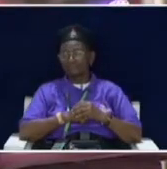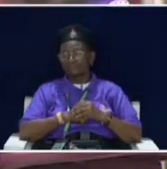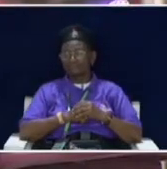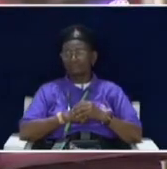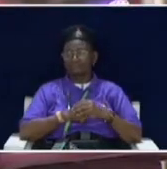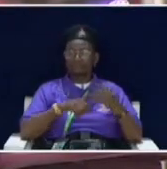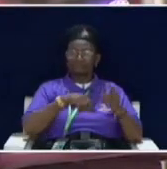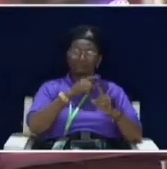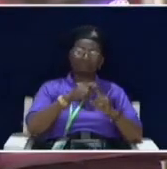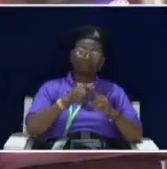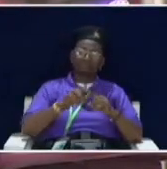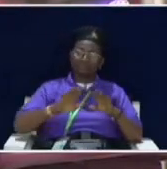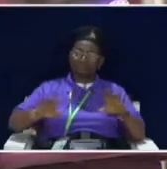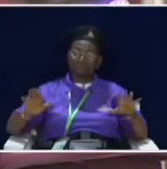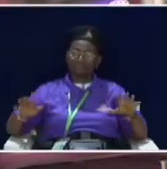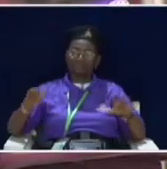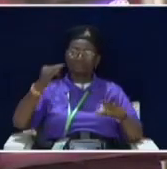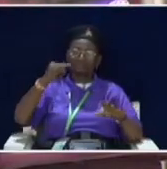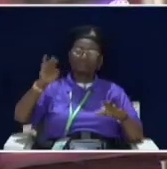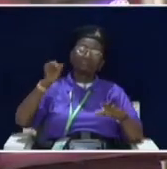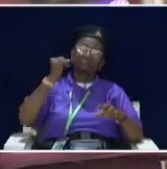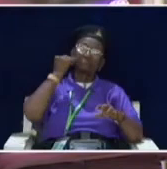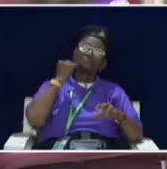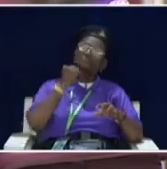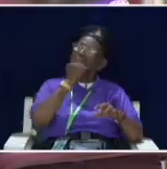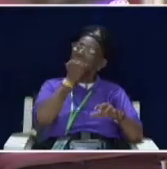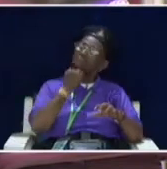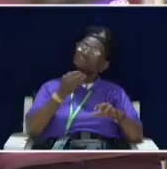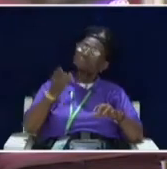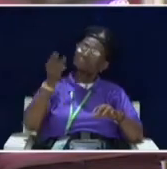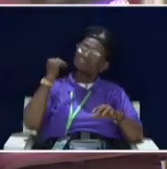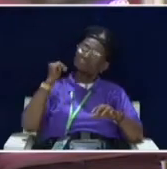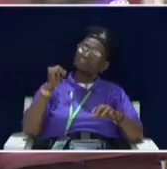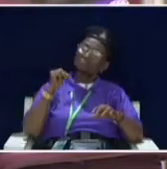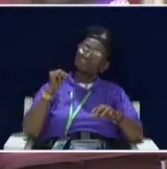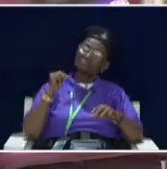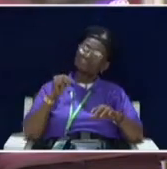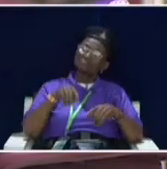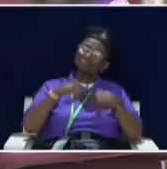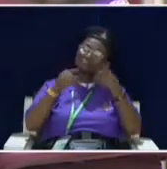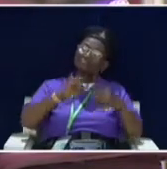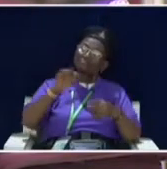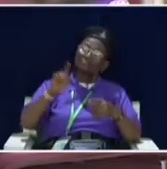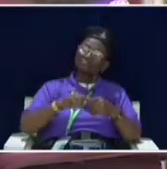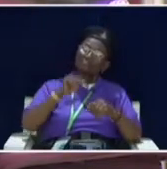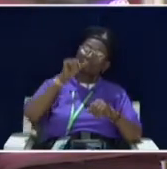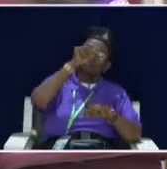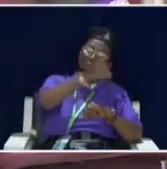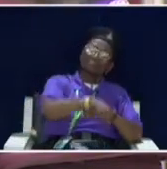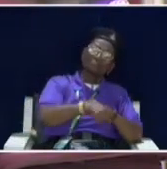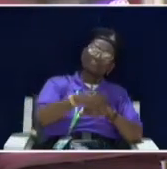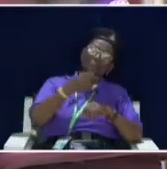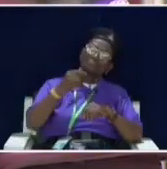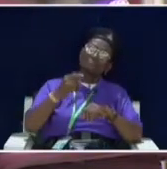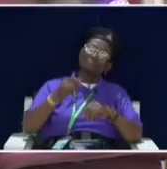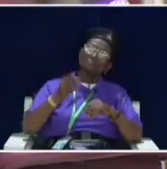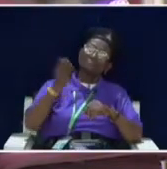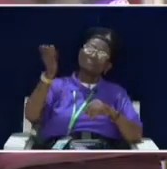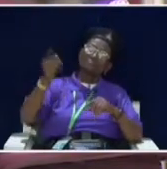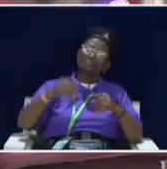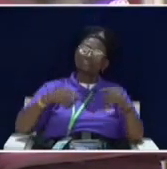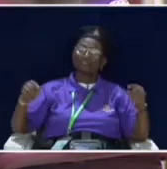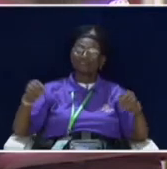When the children of Israel were going to overcome their enemies by the Red Sea,